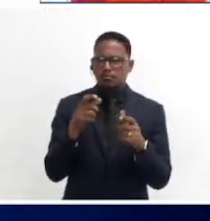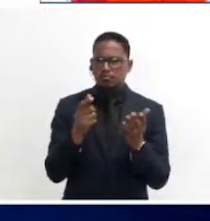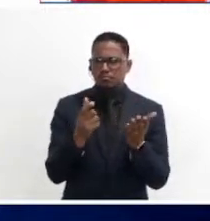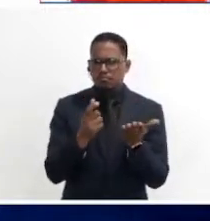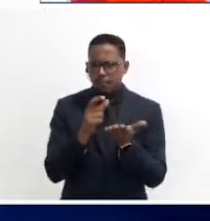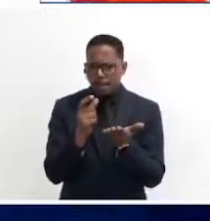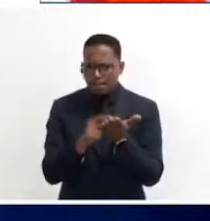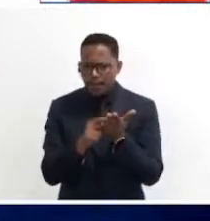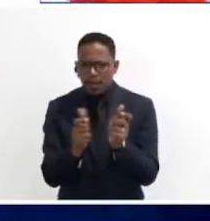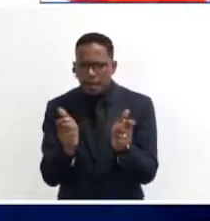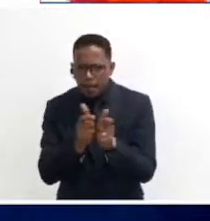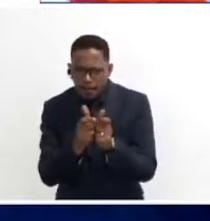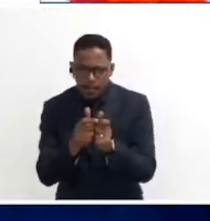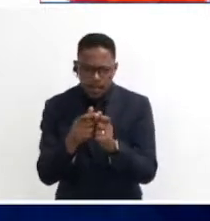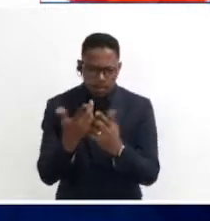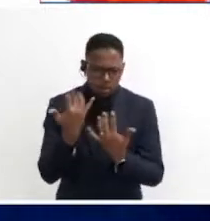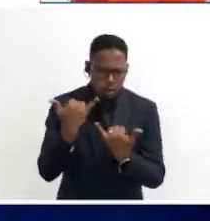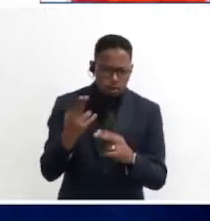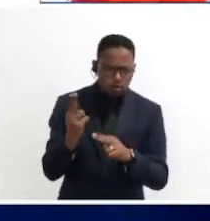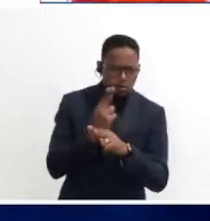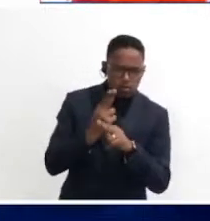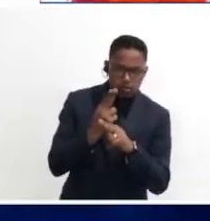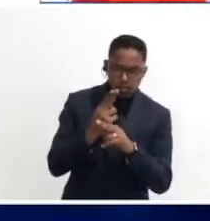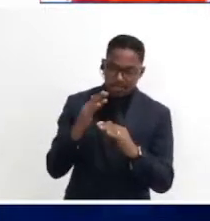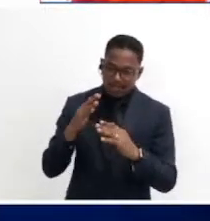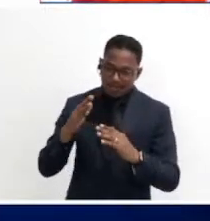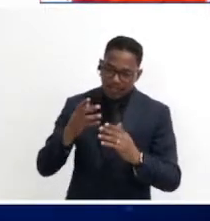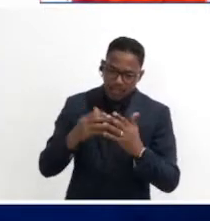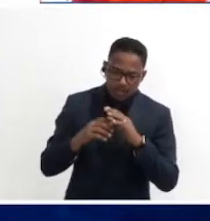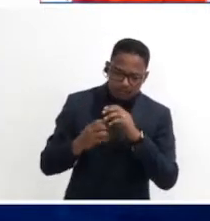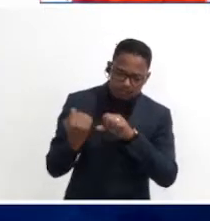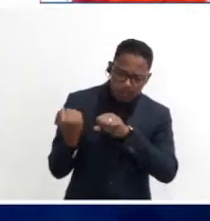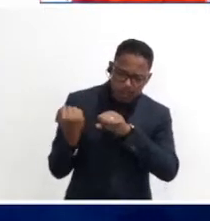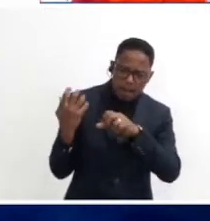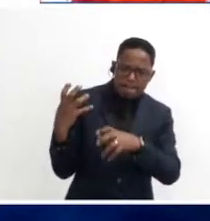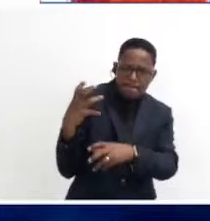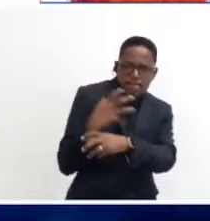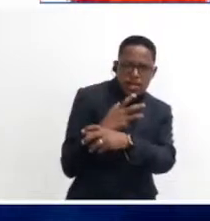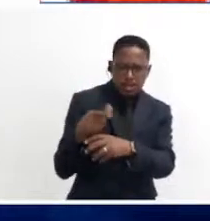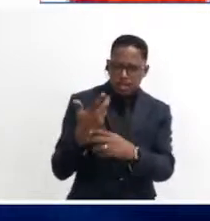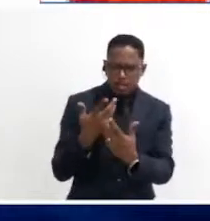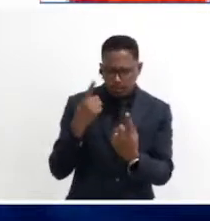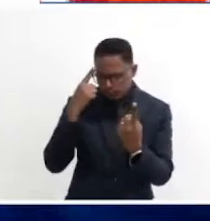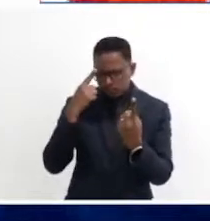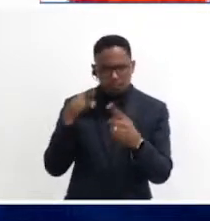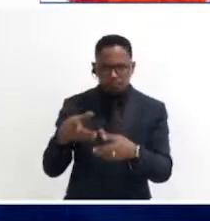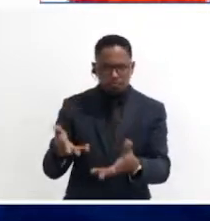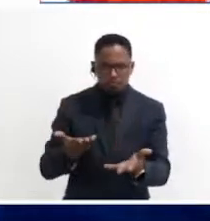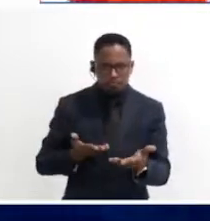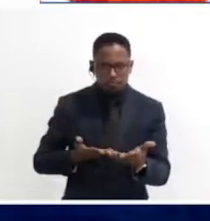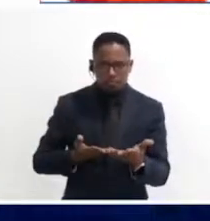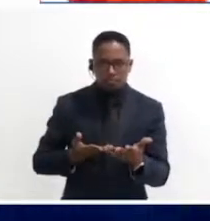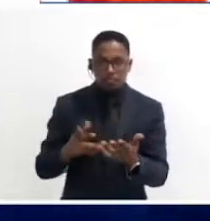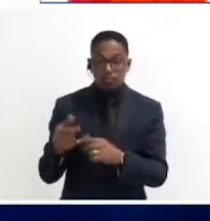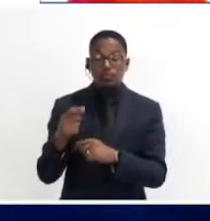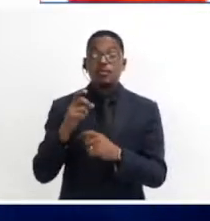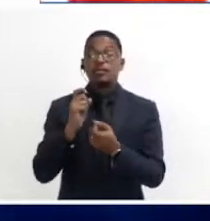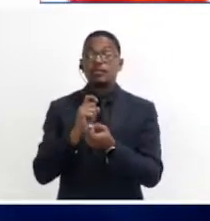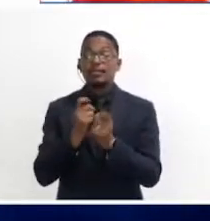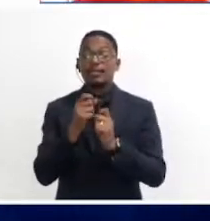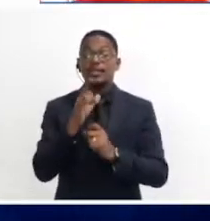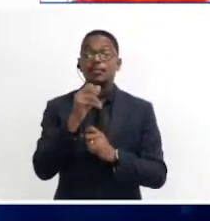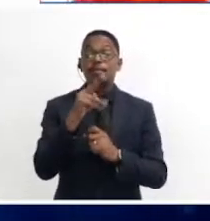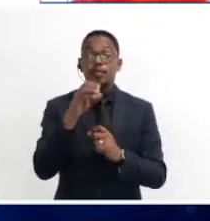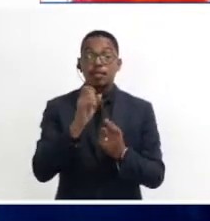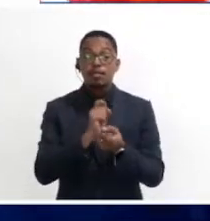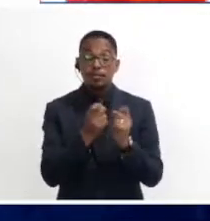bring up laminate substrate capability. And so the world of high-performance packaging now is